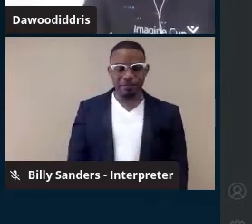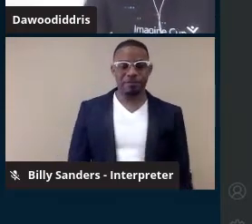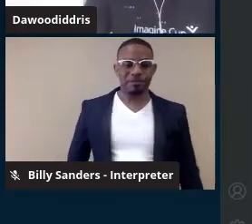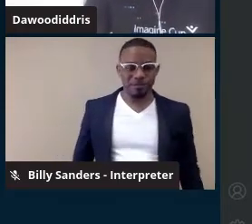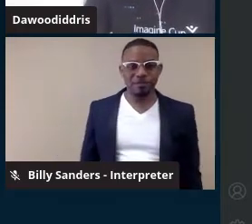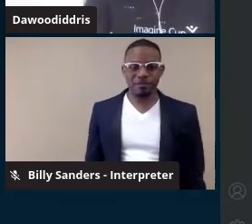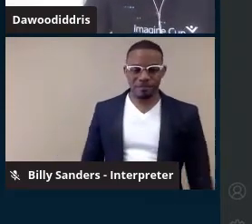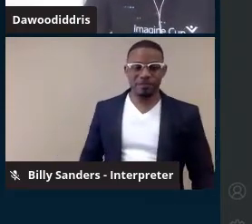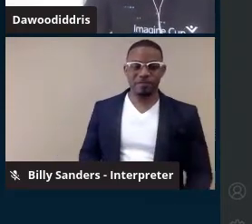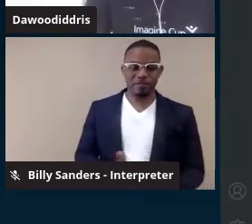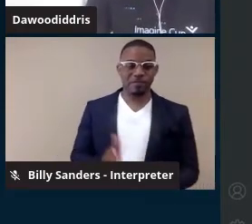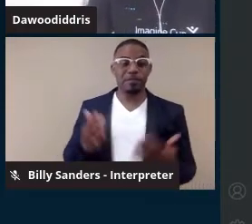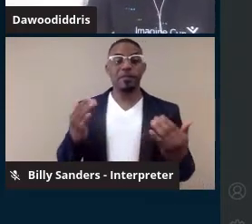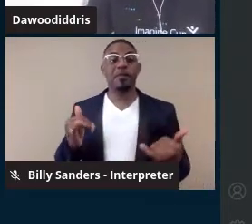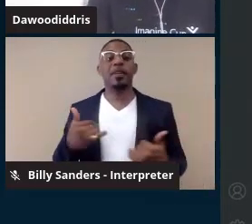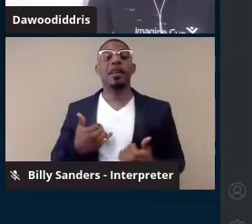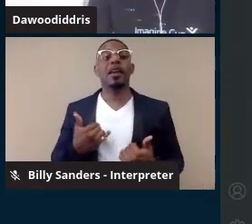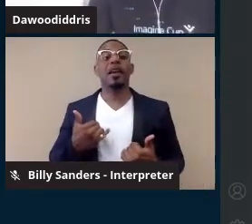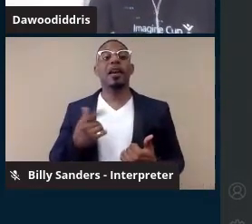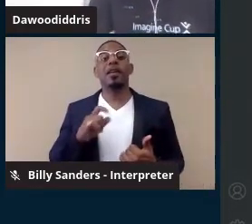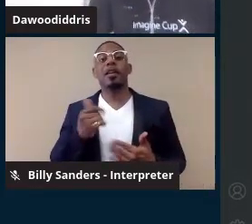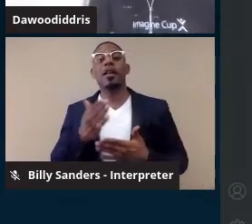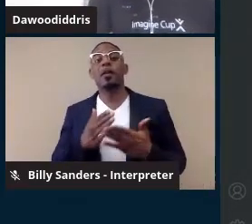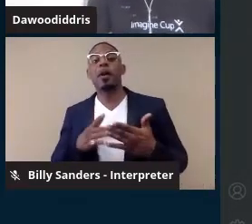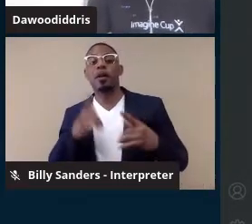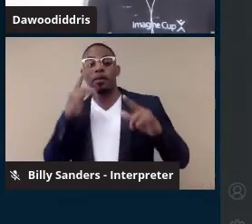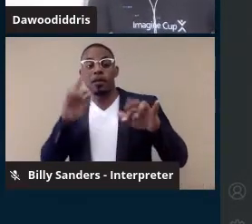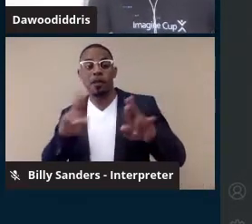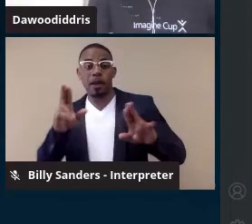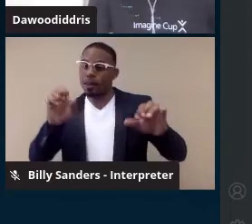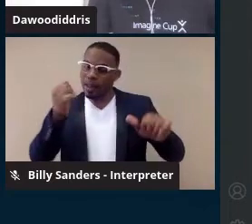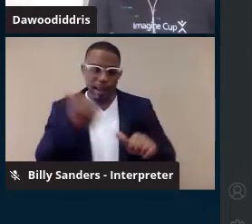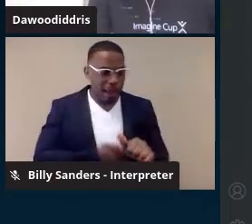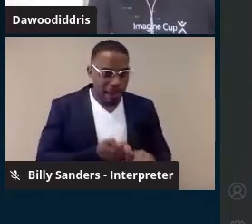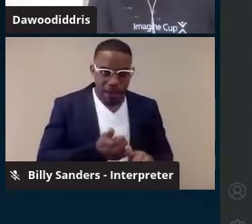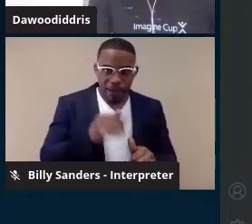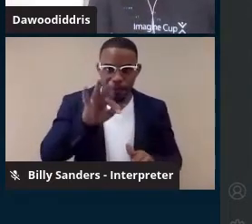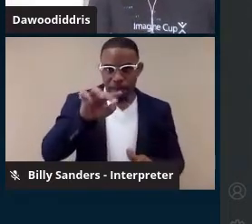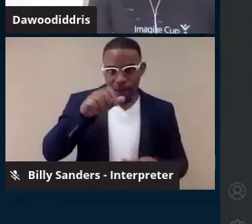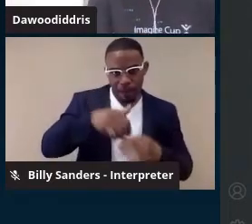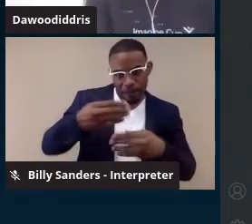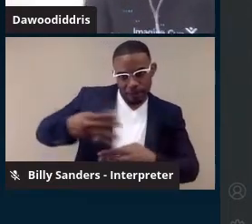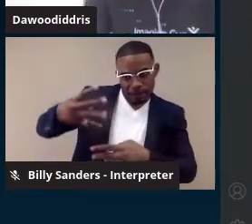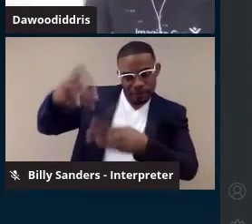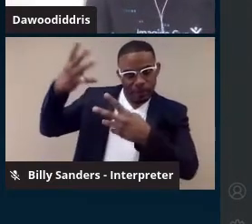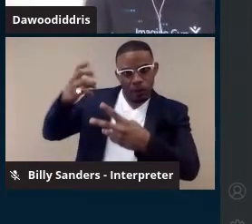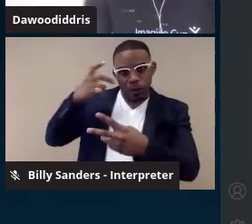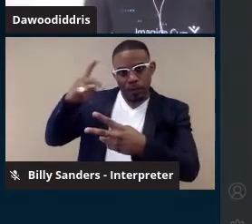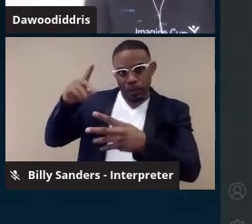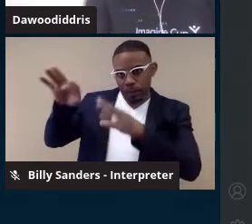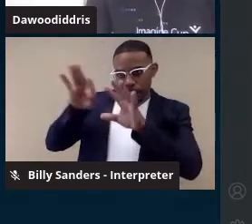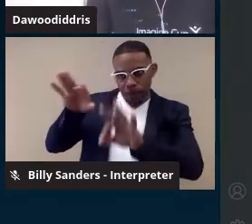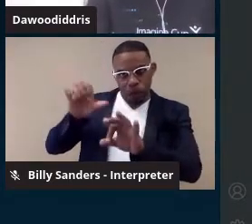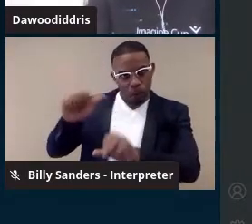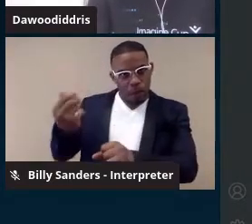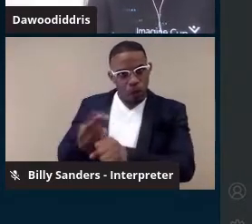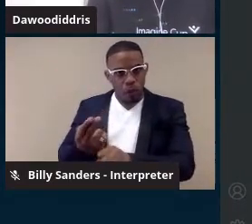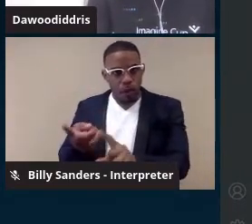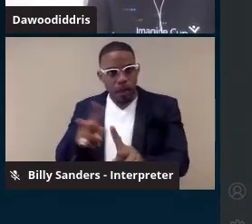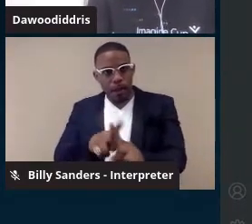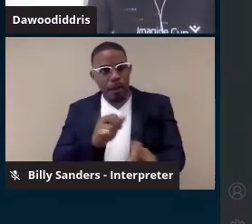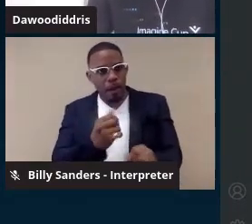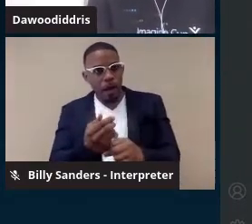All right, so now we have body parser in the particular file. So every file within this setup, we are going to export it, okay? So I will just